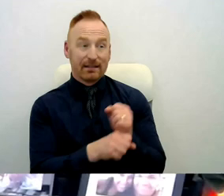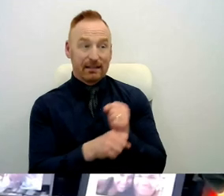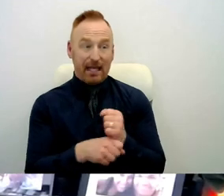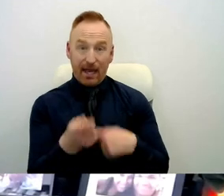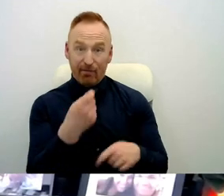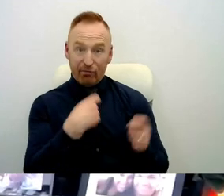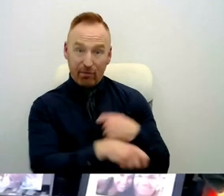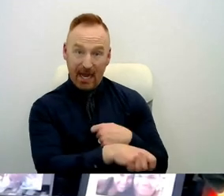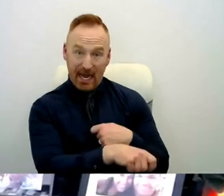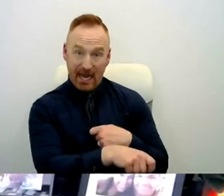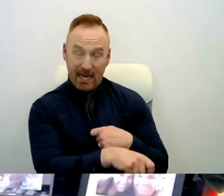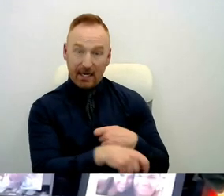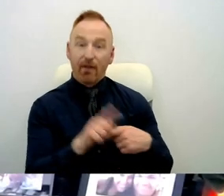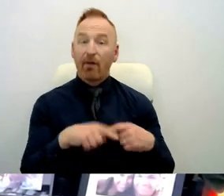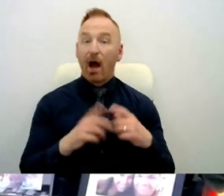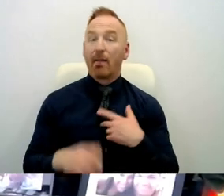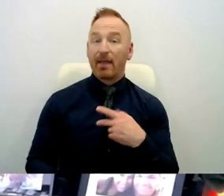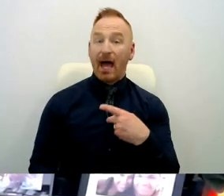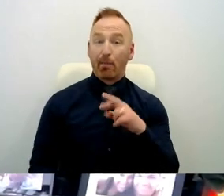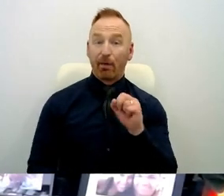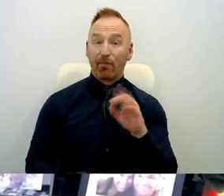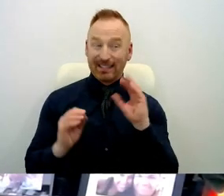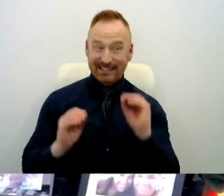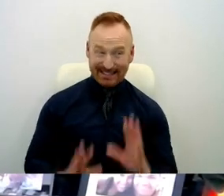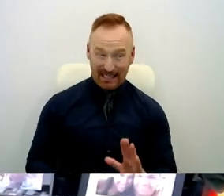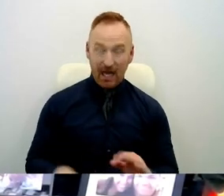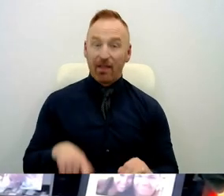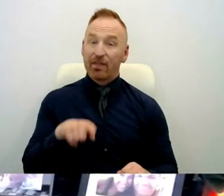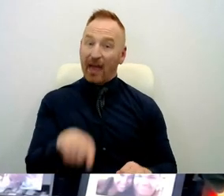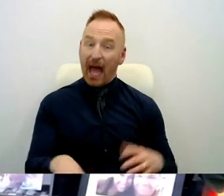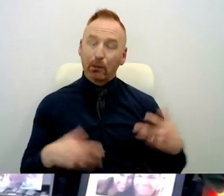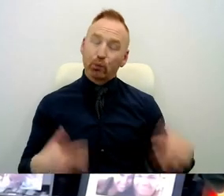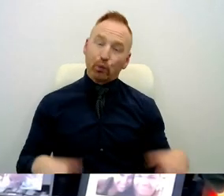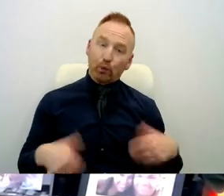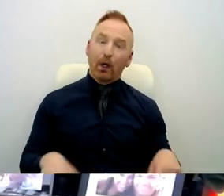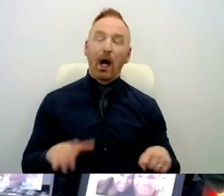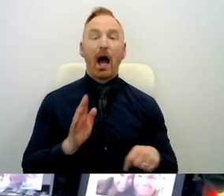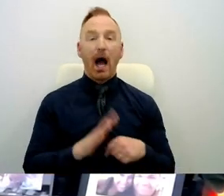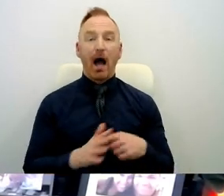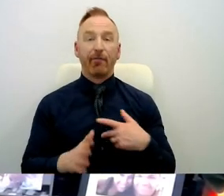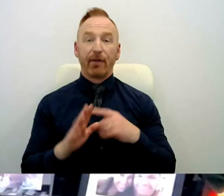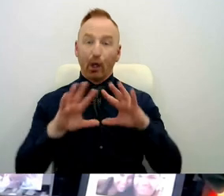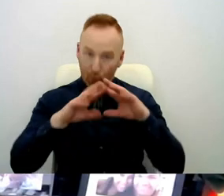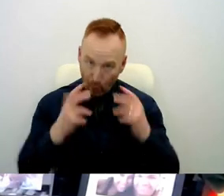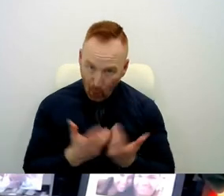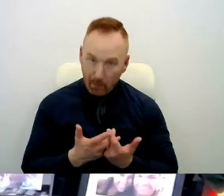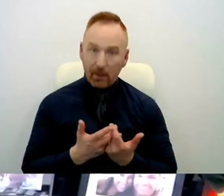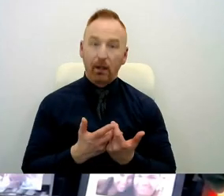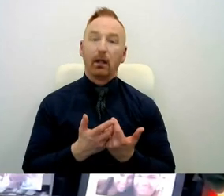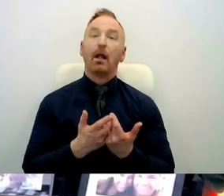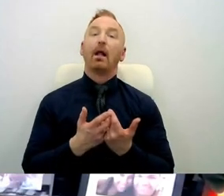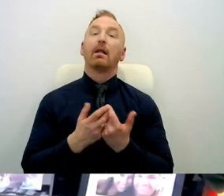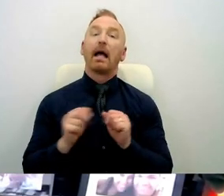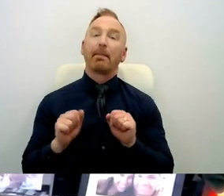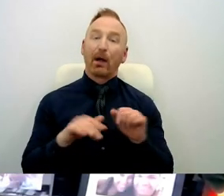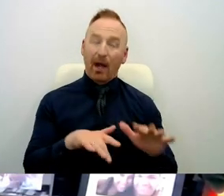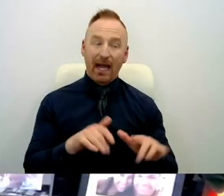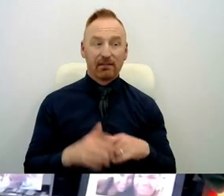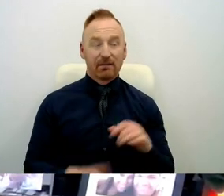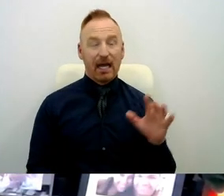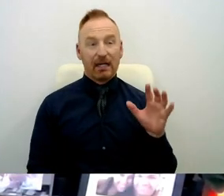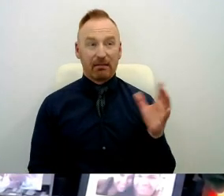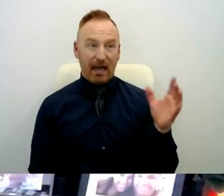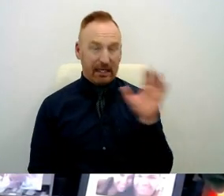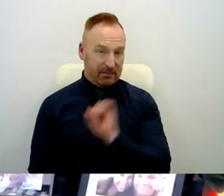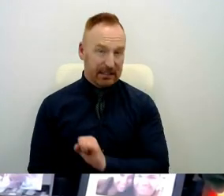Professor Mintz, was likely the most costly in human life of all long-distance global migrations. And estimates are that 2